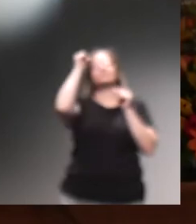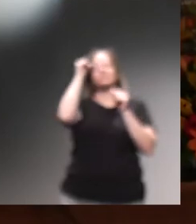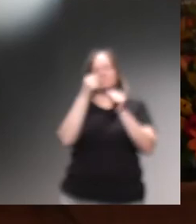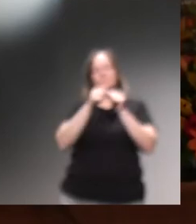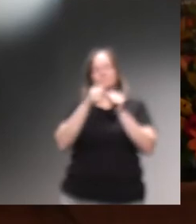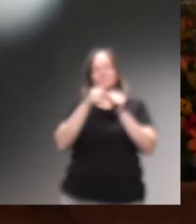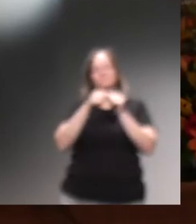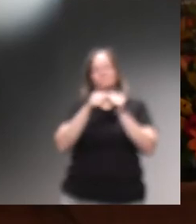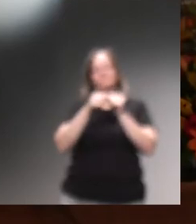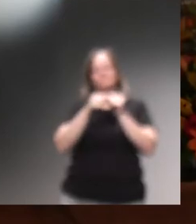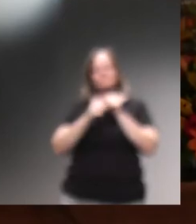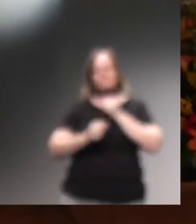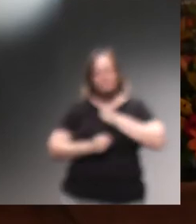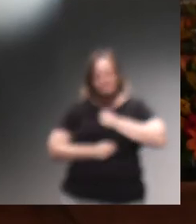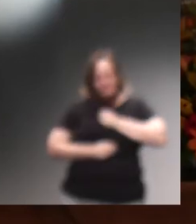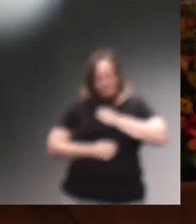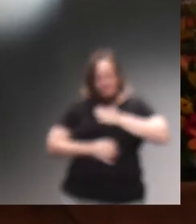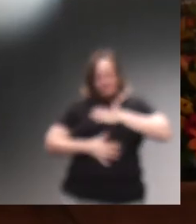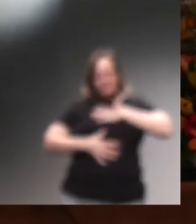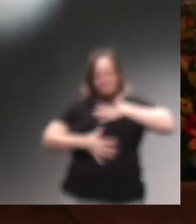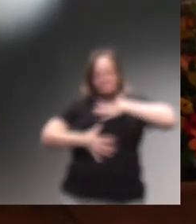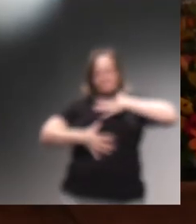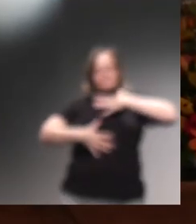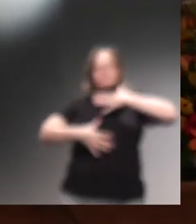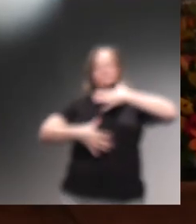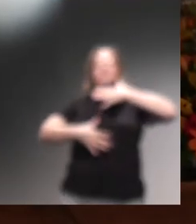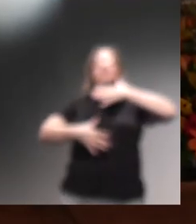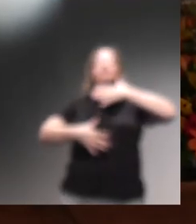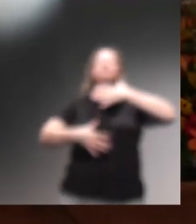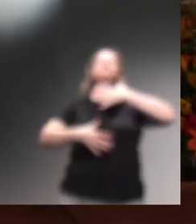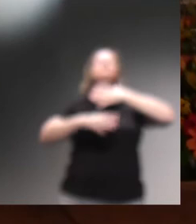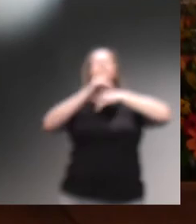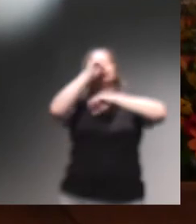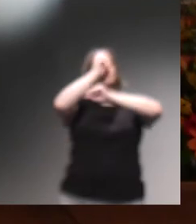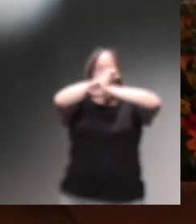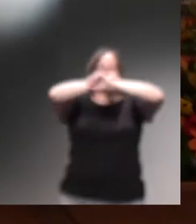take that breath in, and picture that image in your mind.